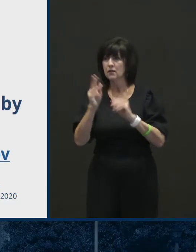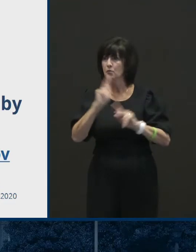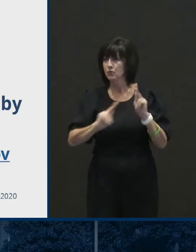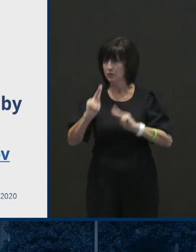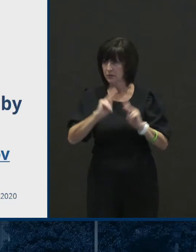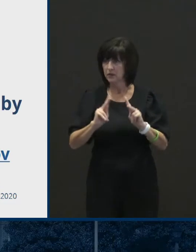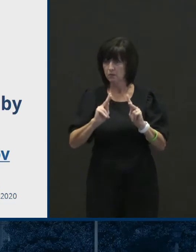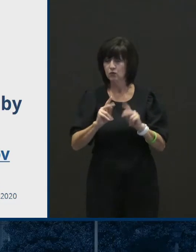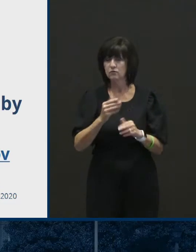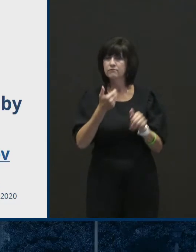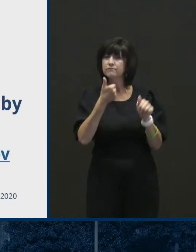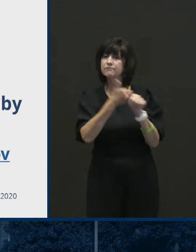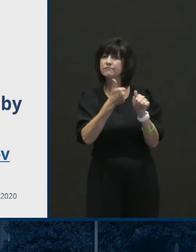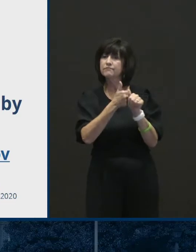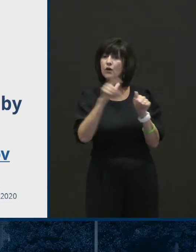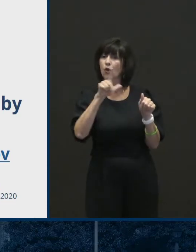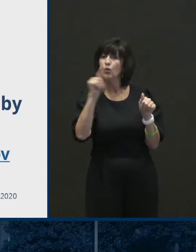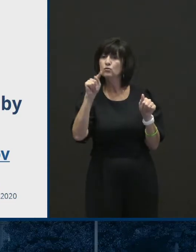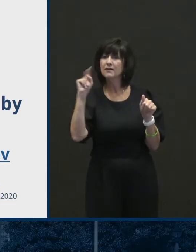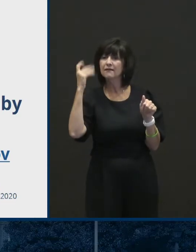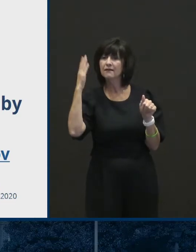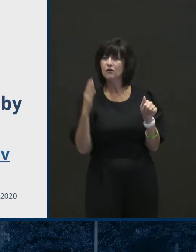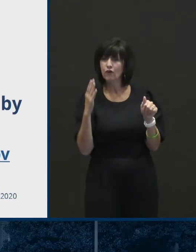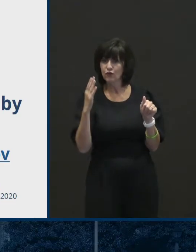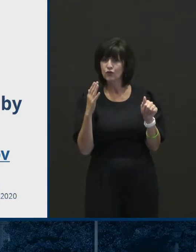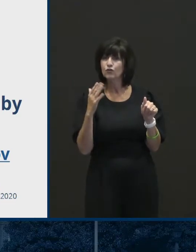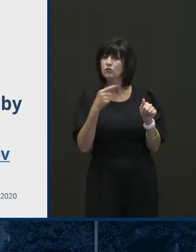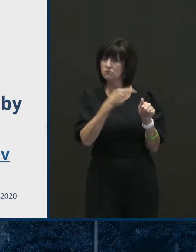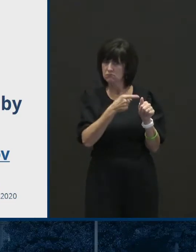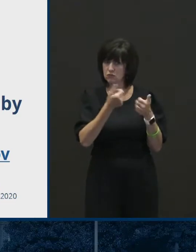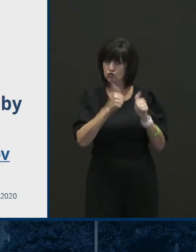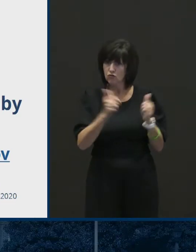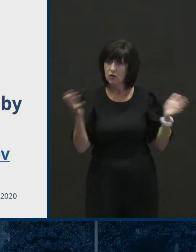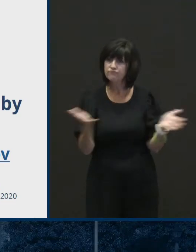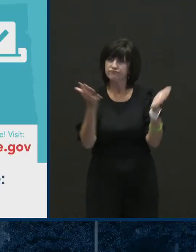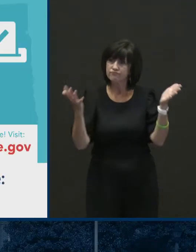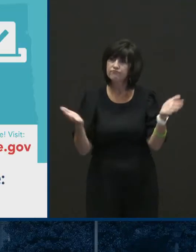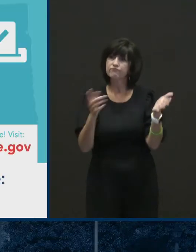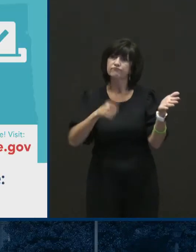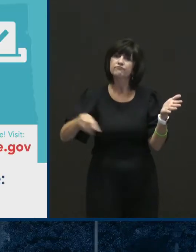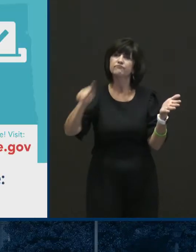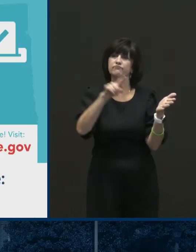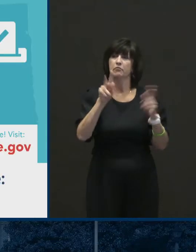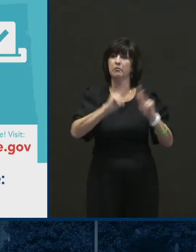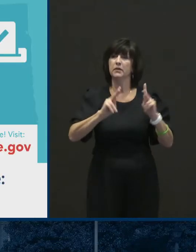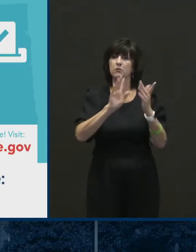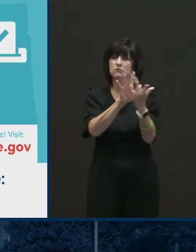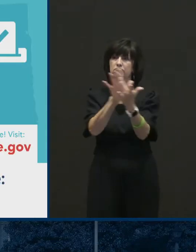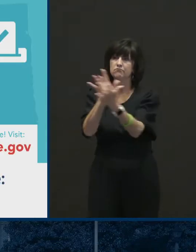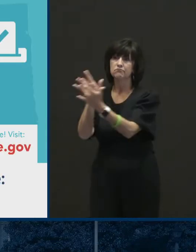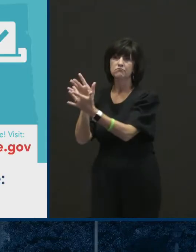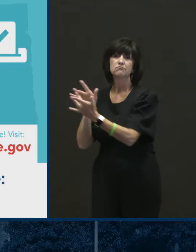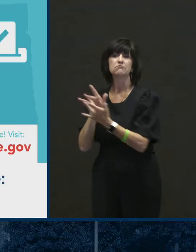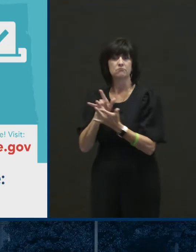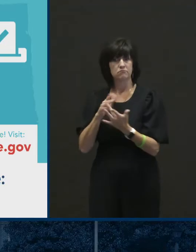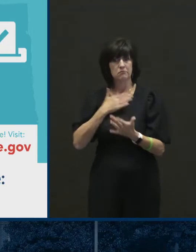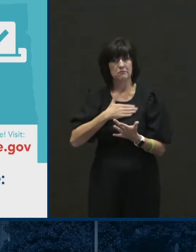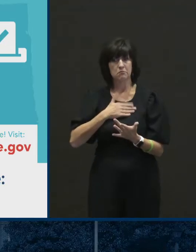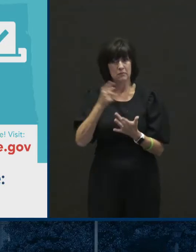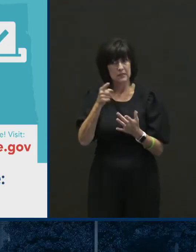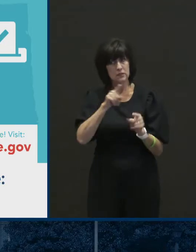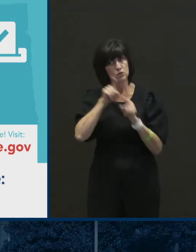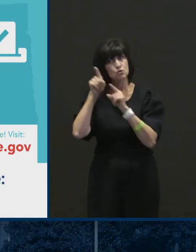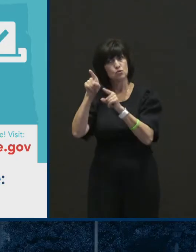encouraging folks and doing the outreach to get that done. And then we've talked a lot on this because